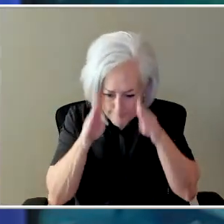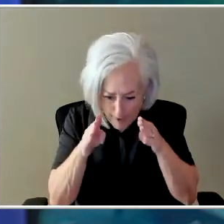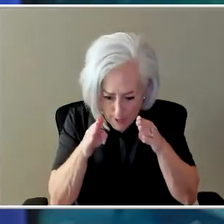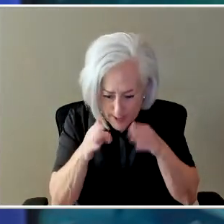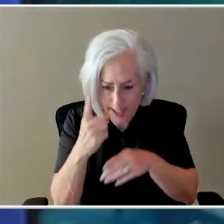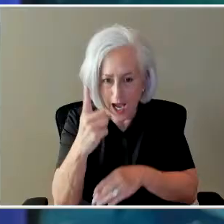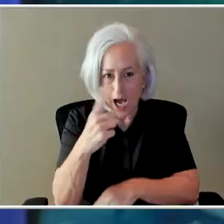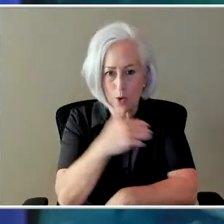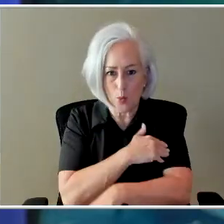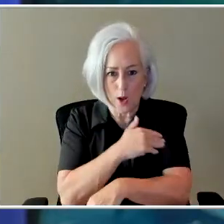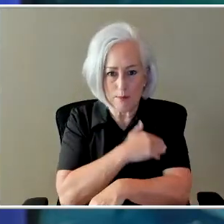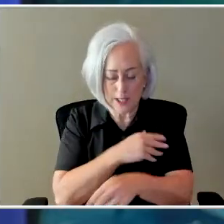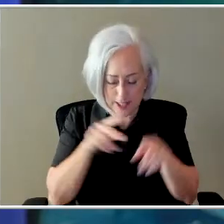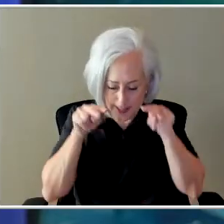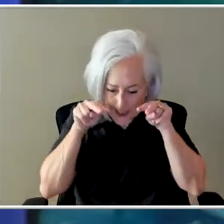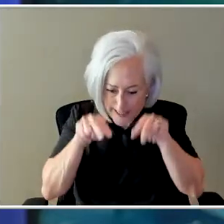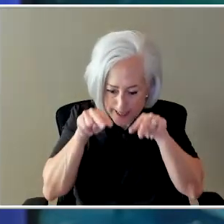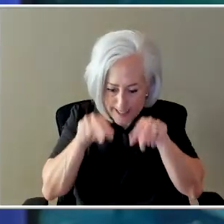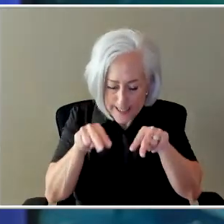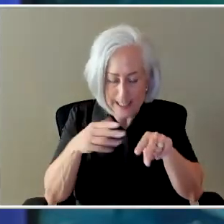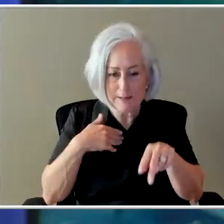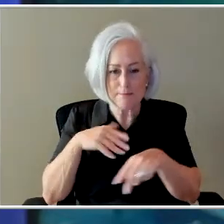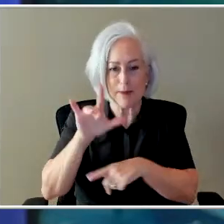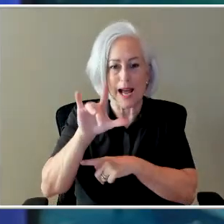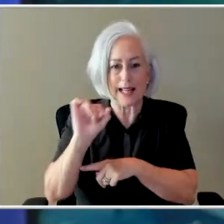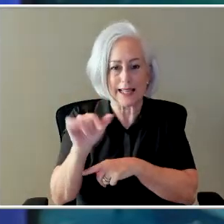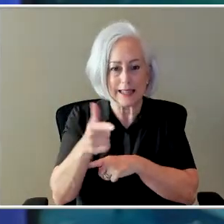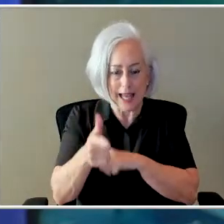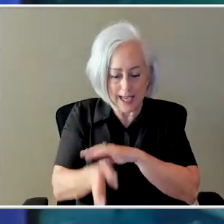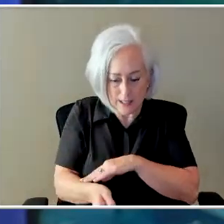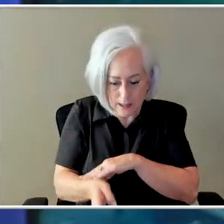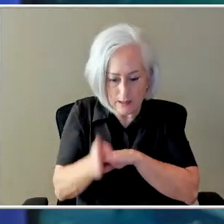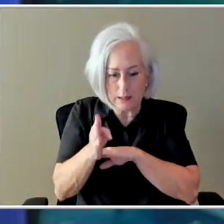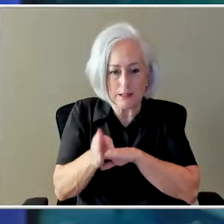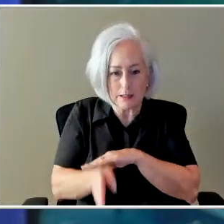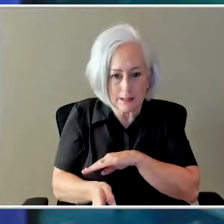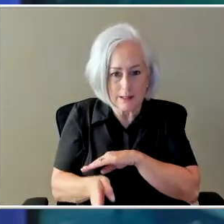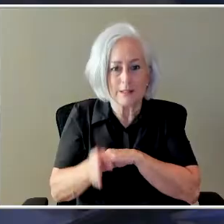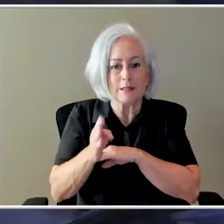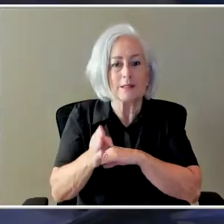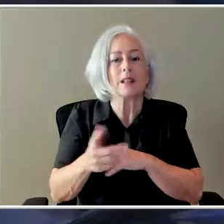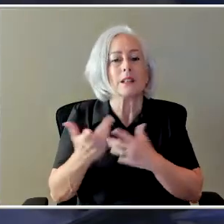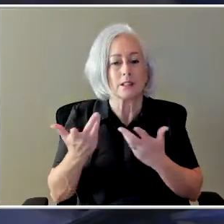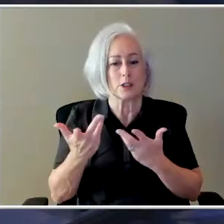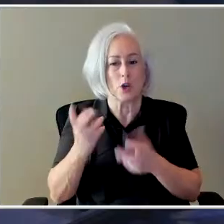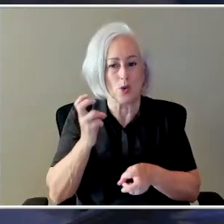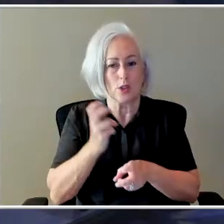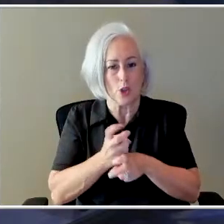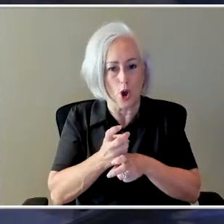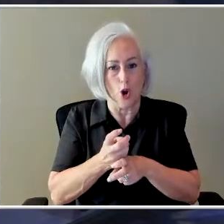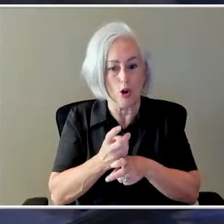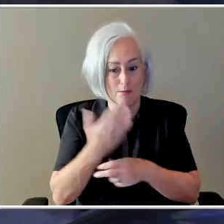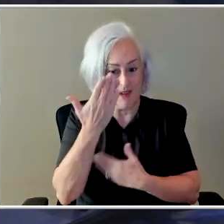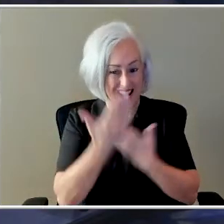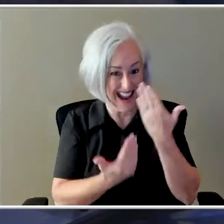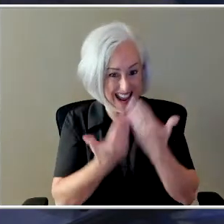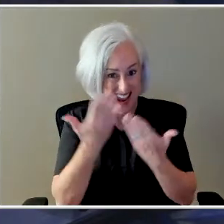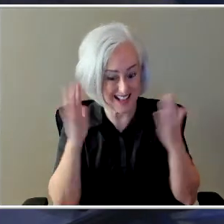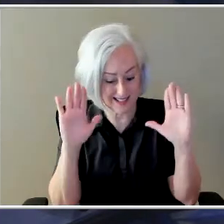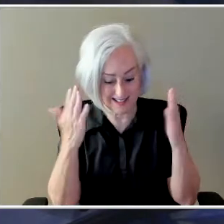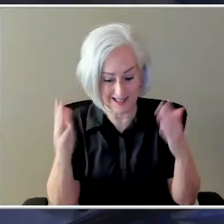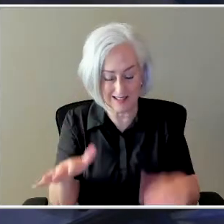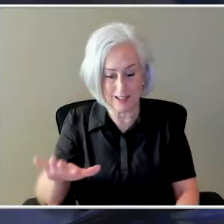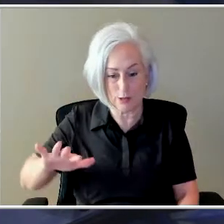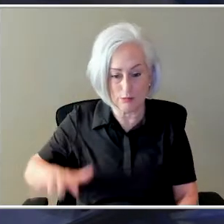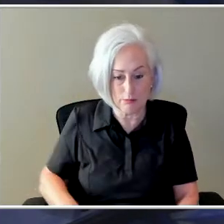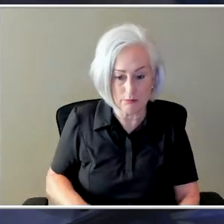at my leg or my hand to move it. I mean, it just really had to concentrate. Concentrate. Was Yeah. it frustrating not being able to? It was very frustrating. To make your body do